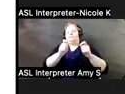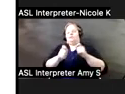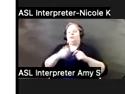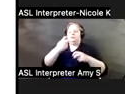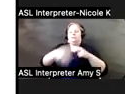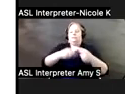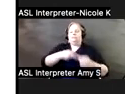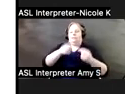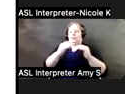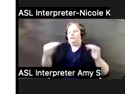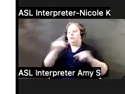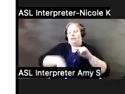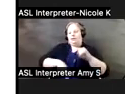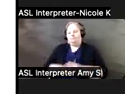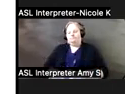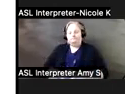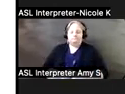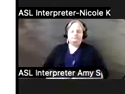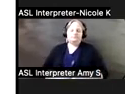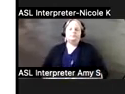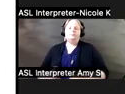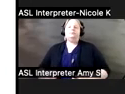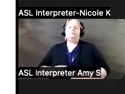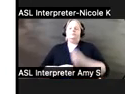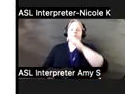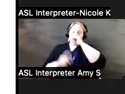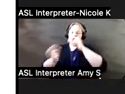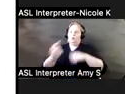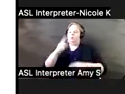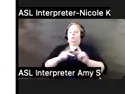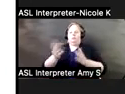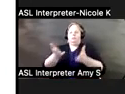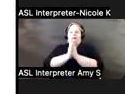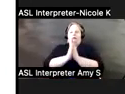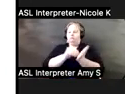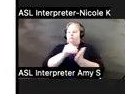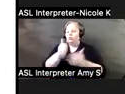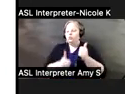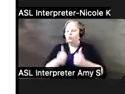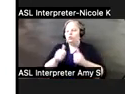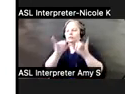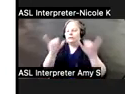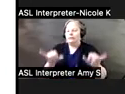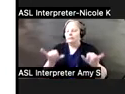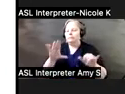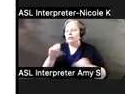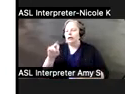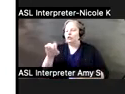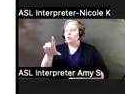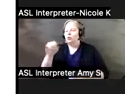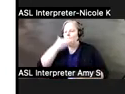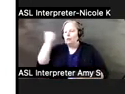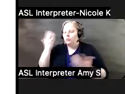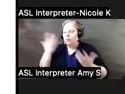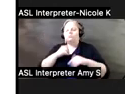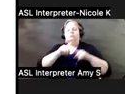So one question I get a lot too is what console is the best one to game on? And that really depends on what the person wants to play